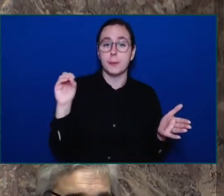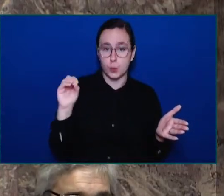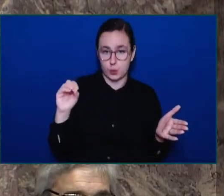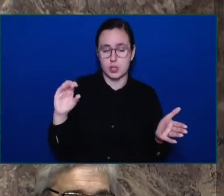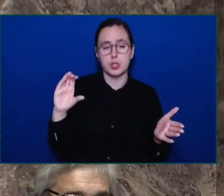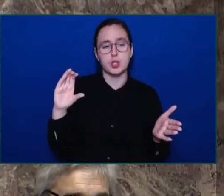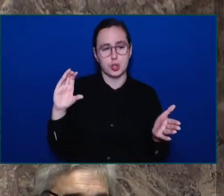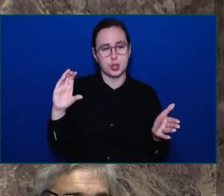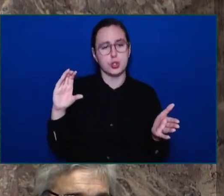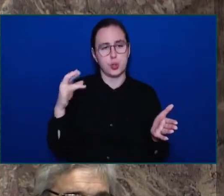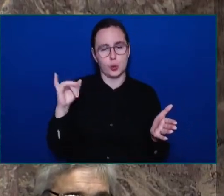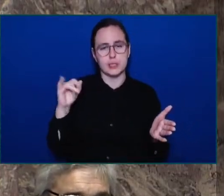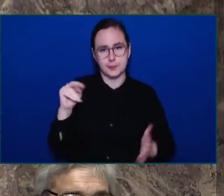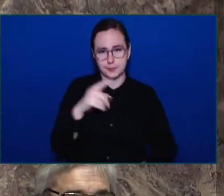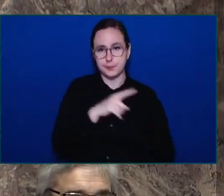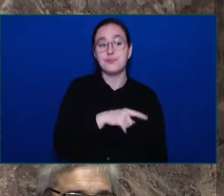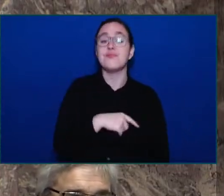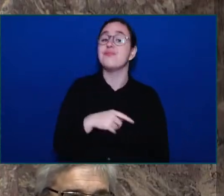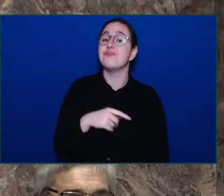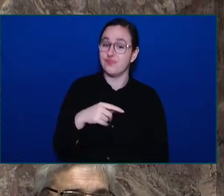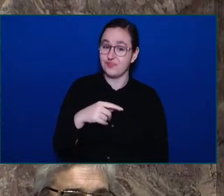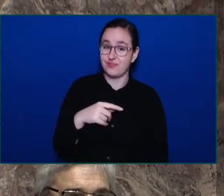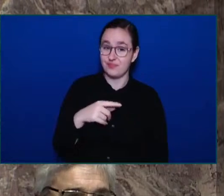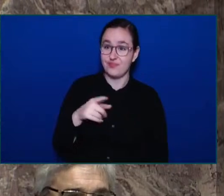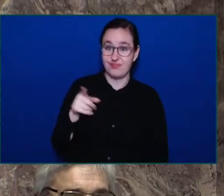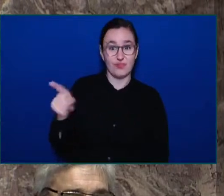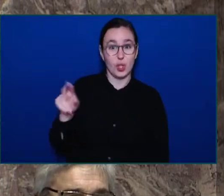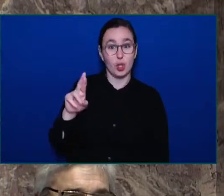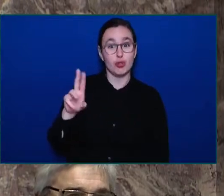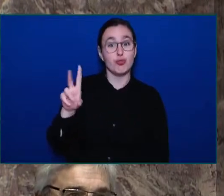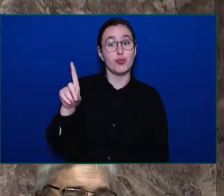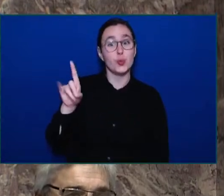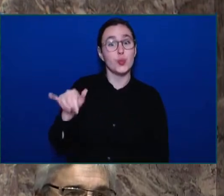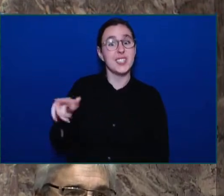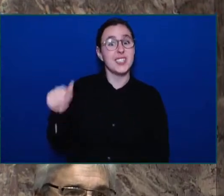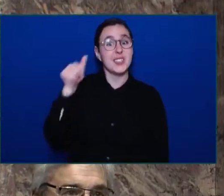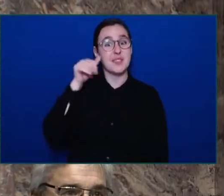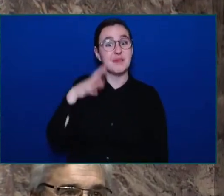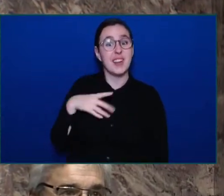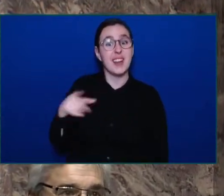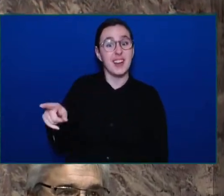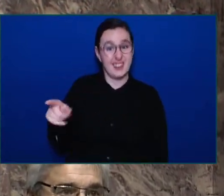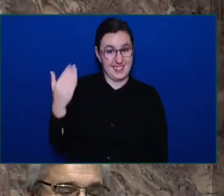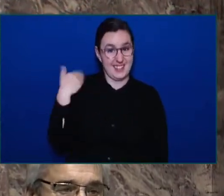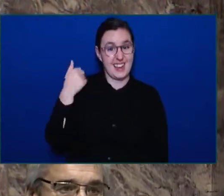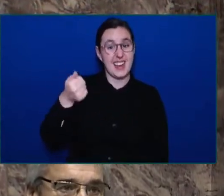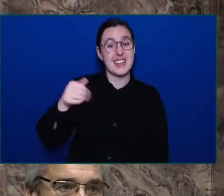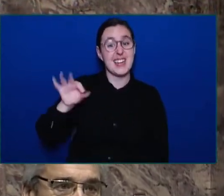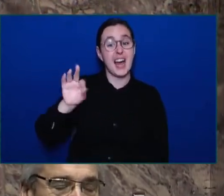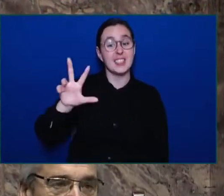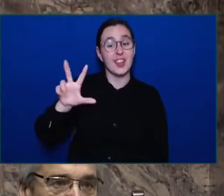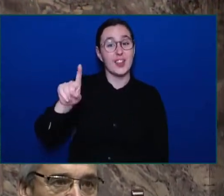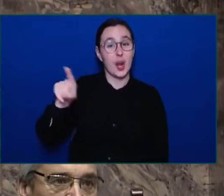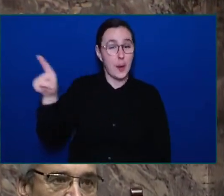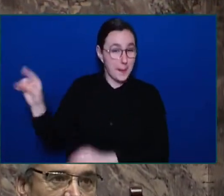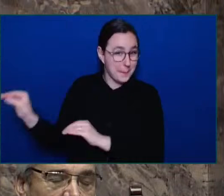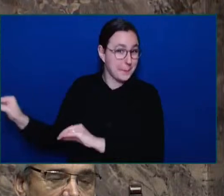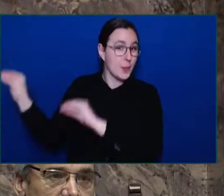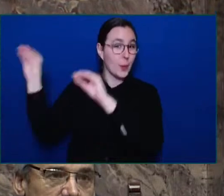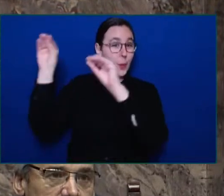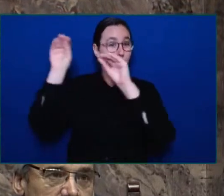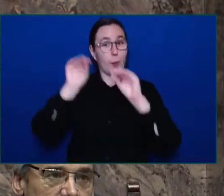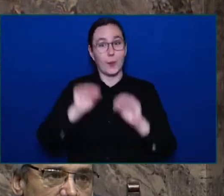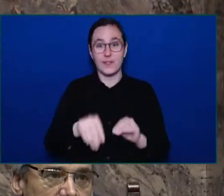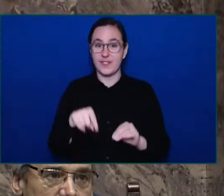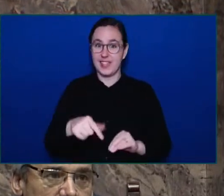a rich and full life. In 1931, Rudy's family immigrated to Canada. In 1934, he turned his mind to business